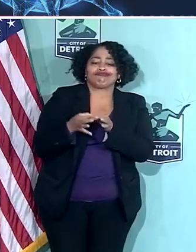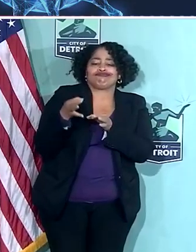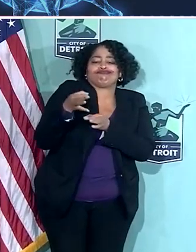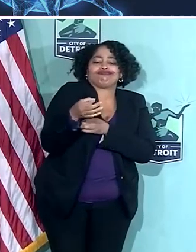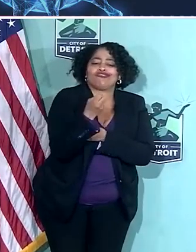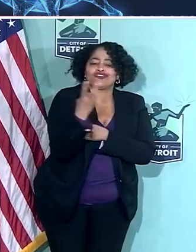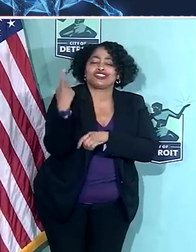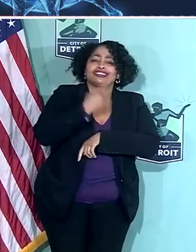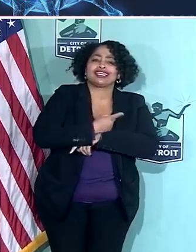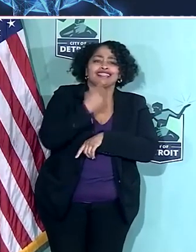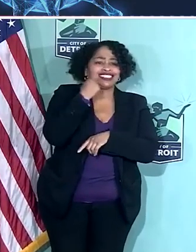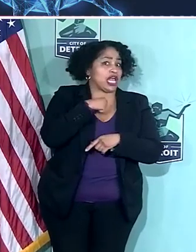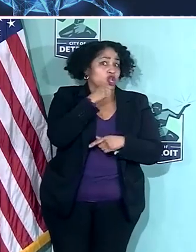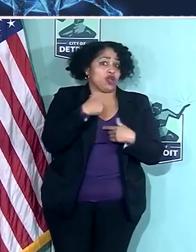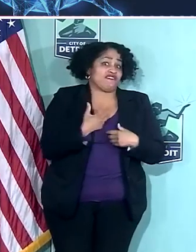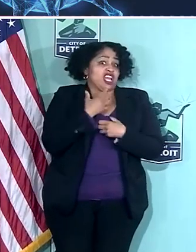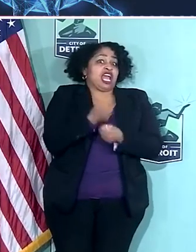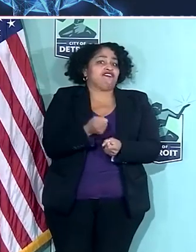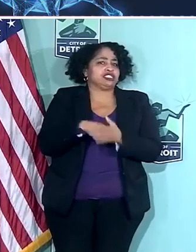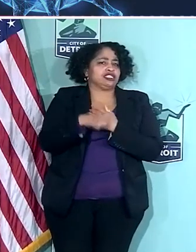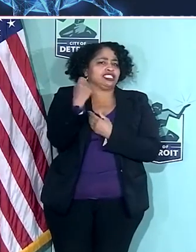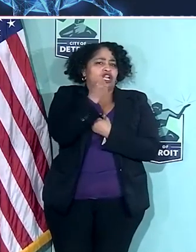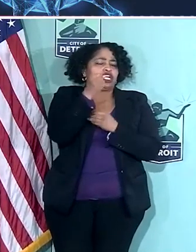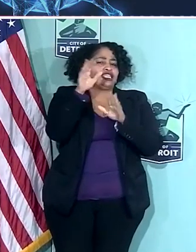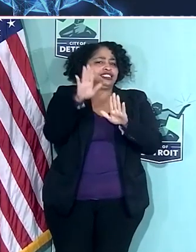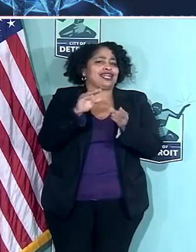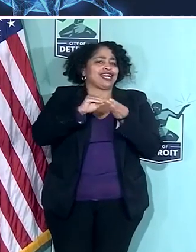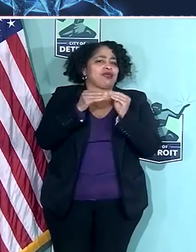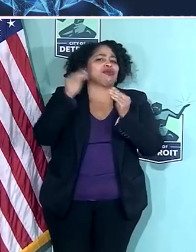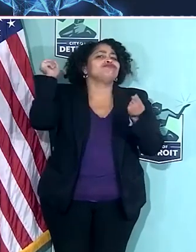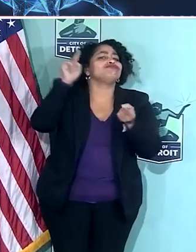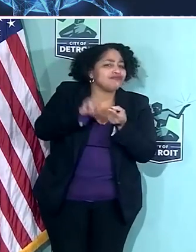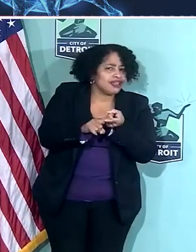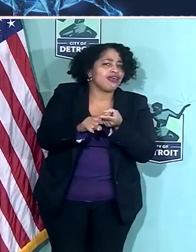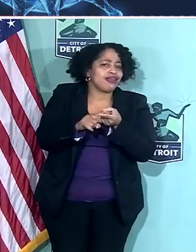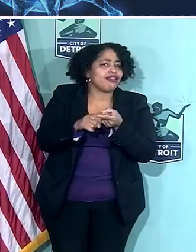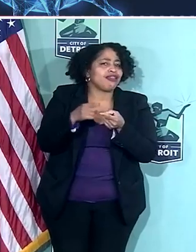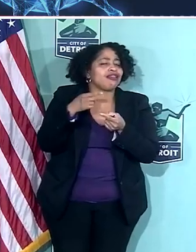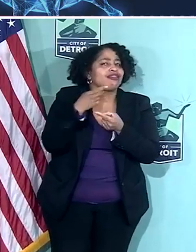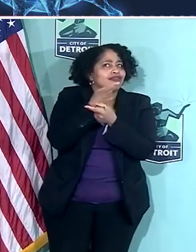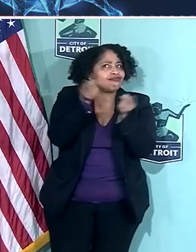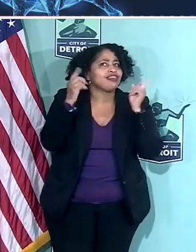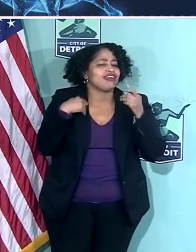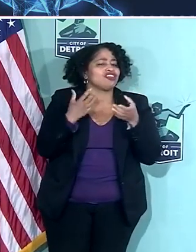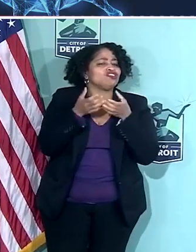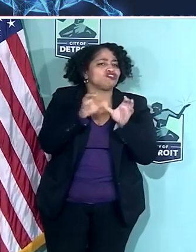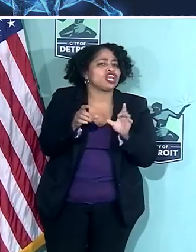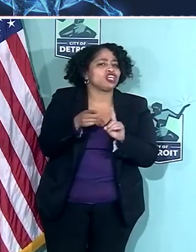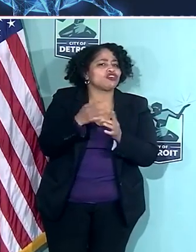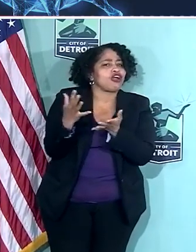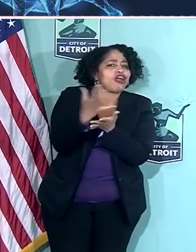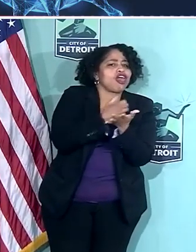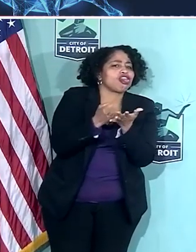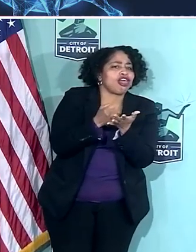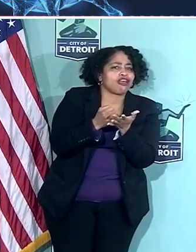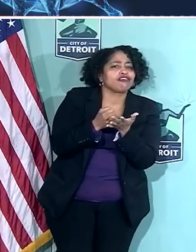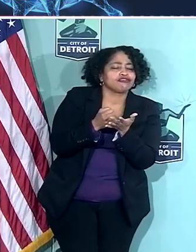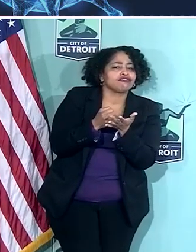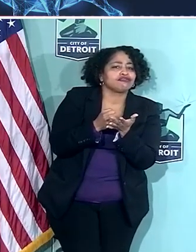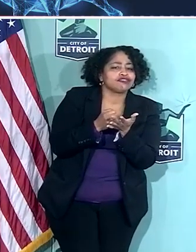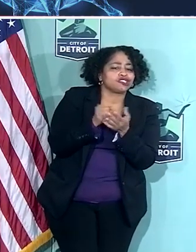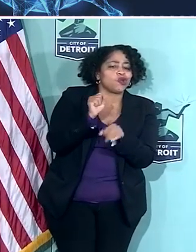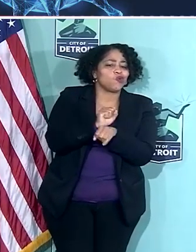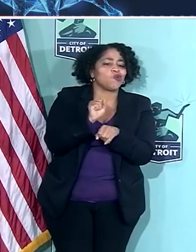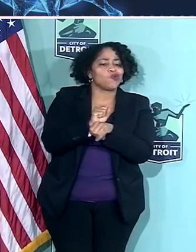because I don't have any confidence in the Saturday and Sunday numbers till they've had a chance to collect up for a day or two of the work